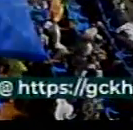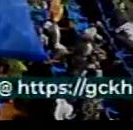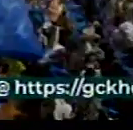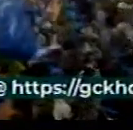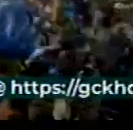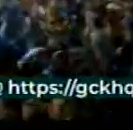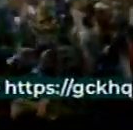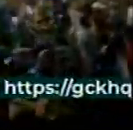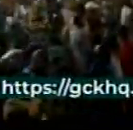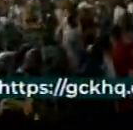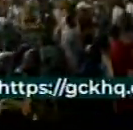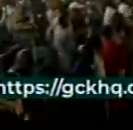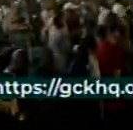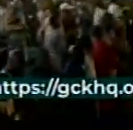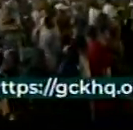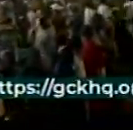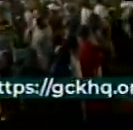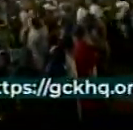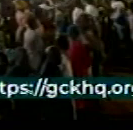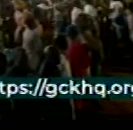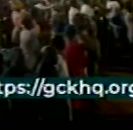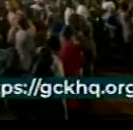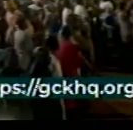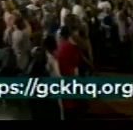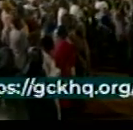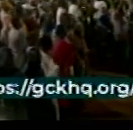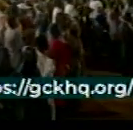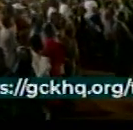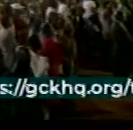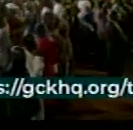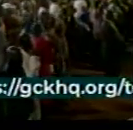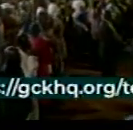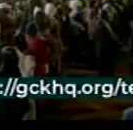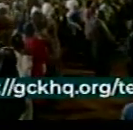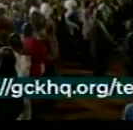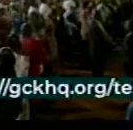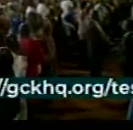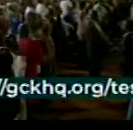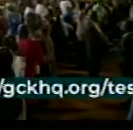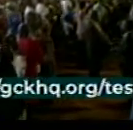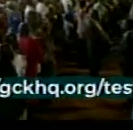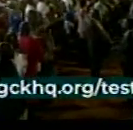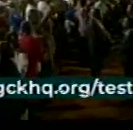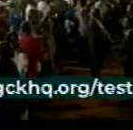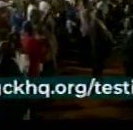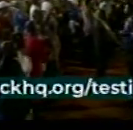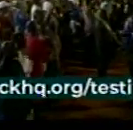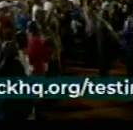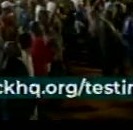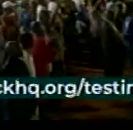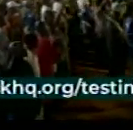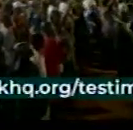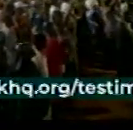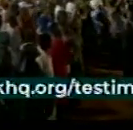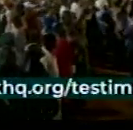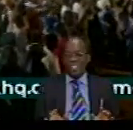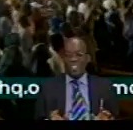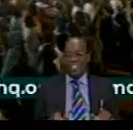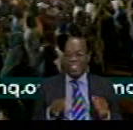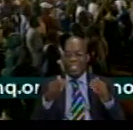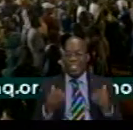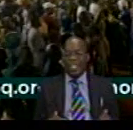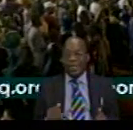Hallelujah! Amen. C'est fait. It is done already. Now check